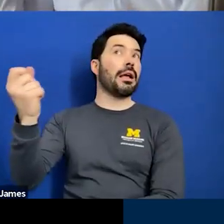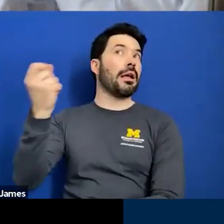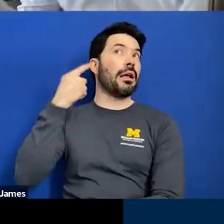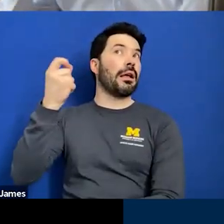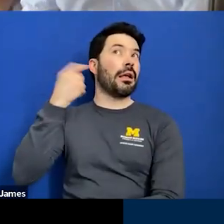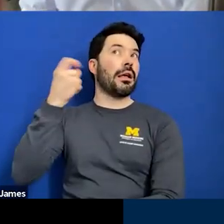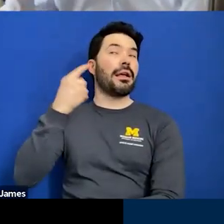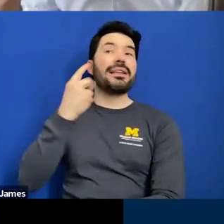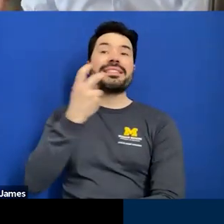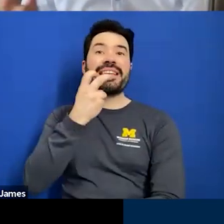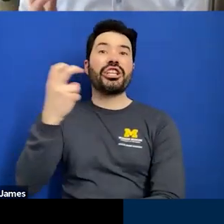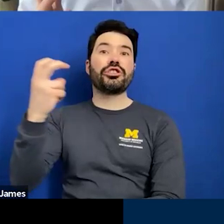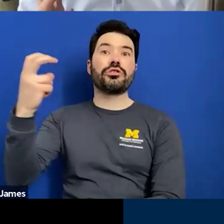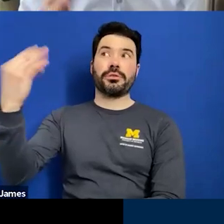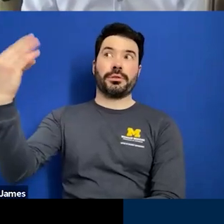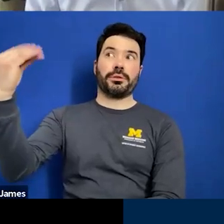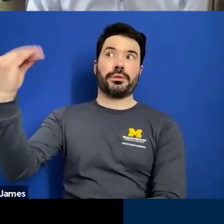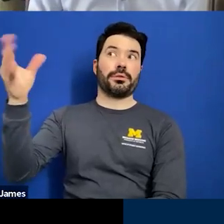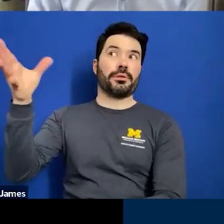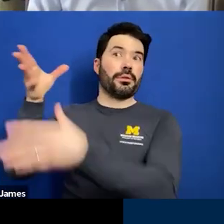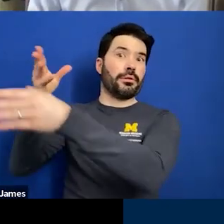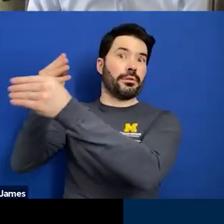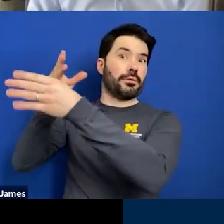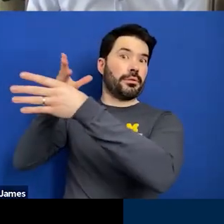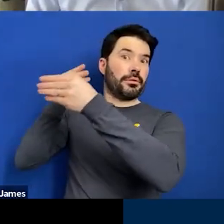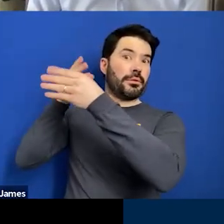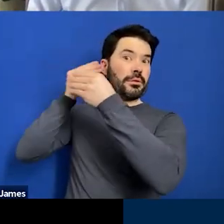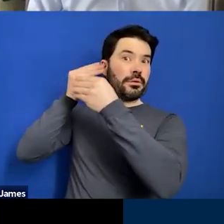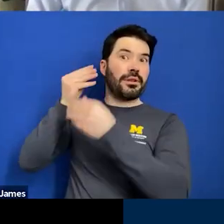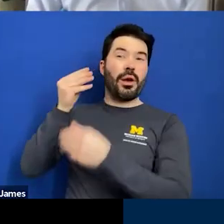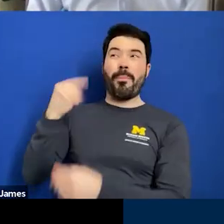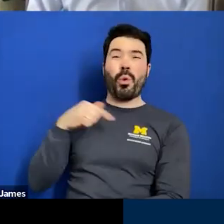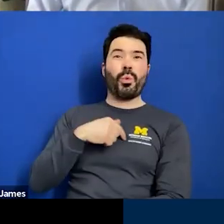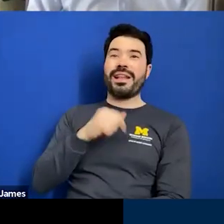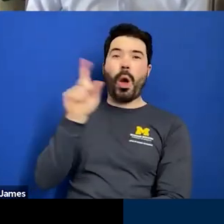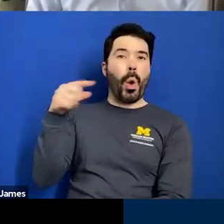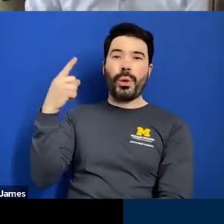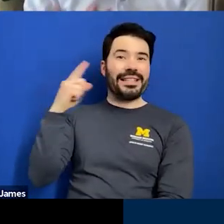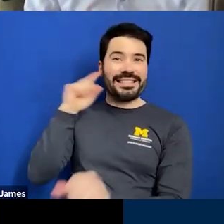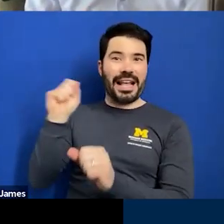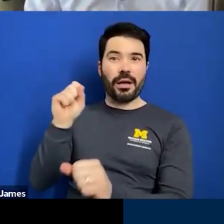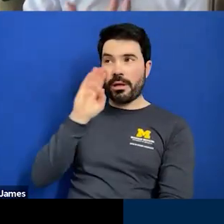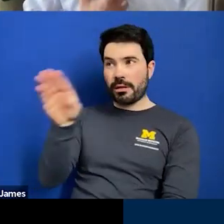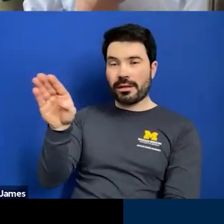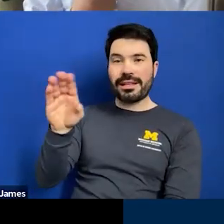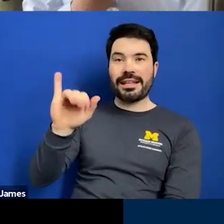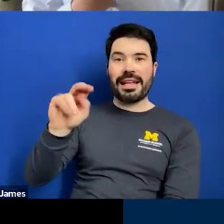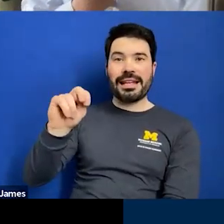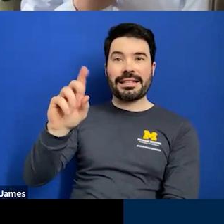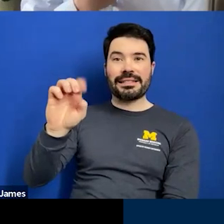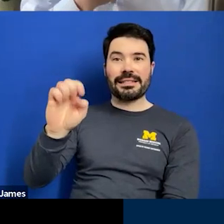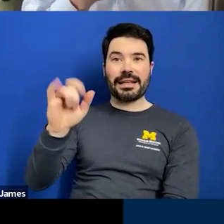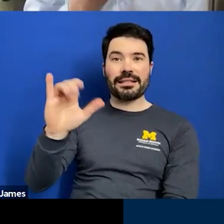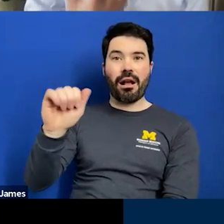there's all kinds of other things that we pay attention to. For example, indexical cues. These are